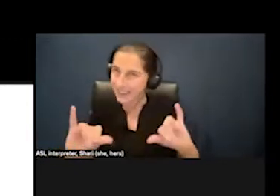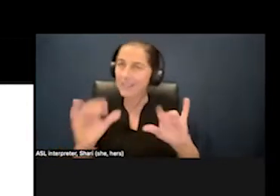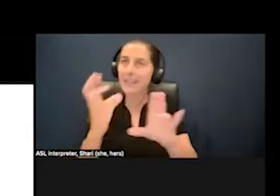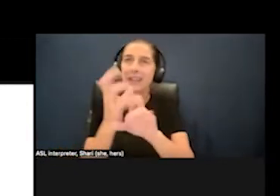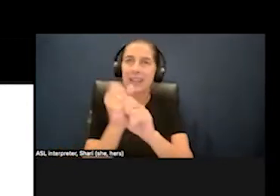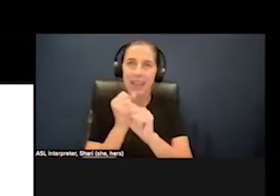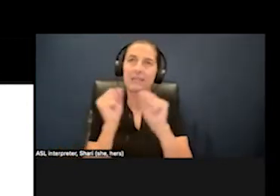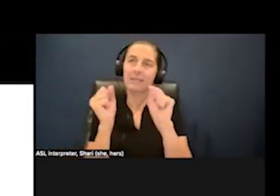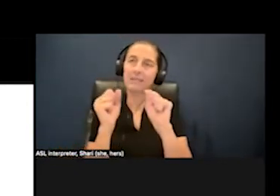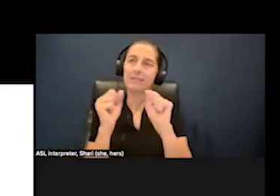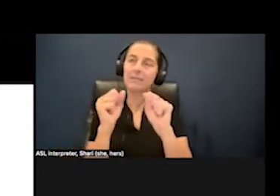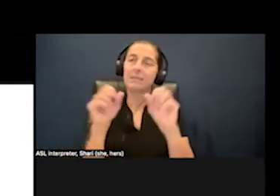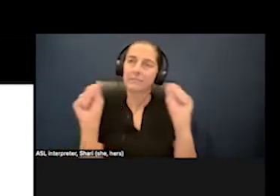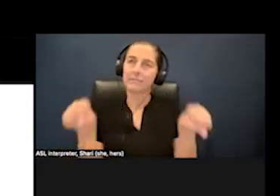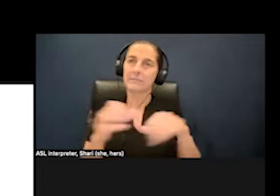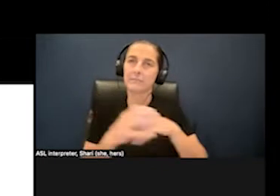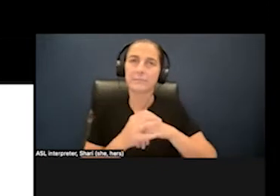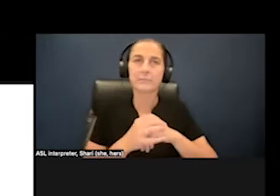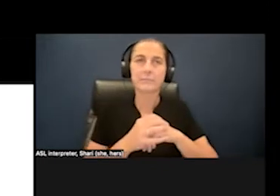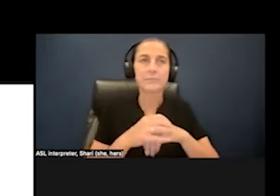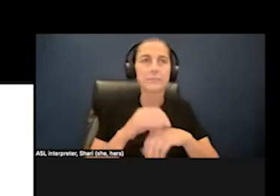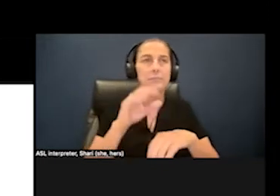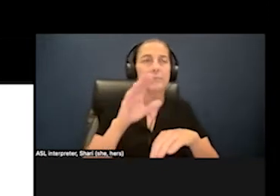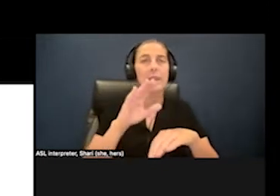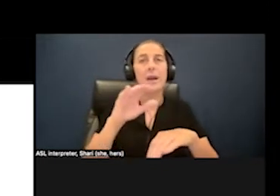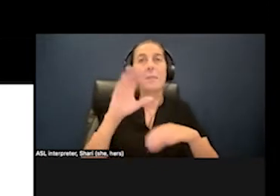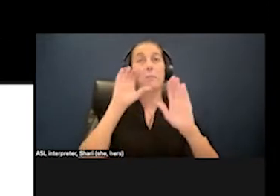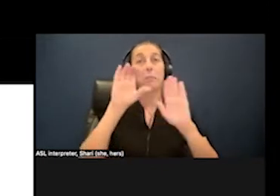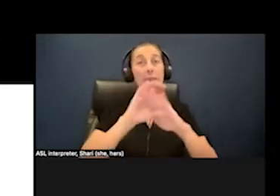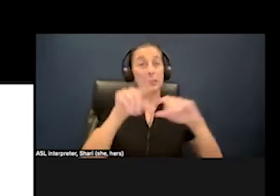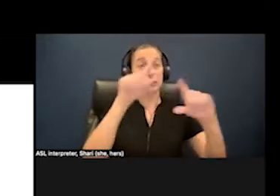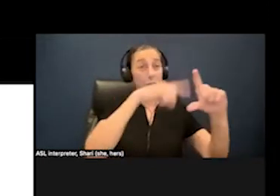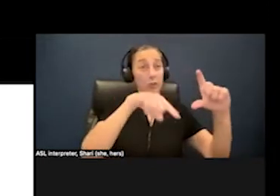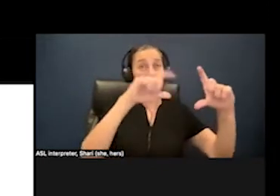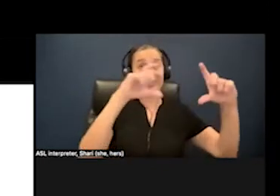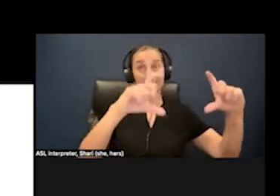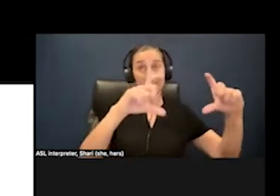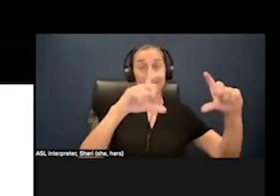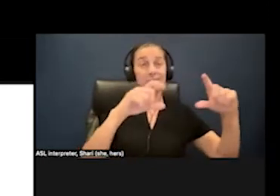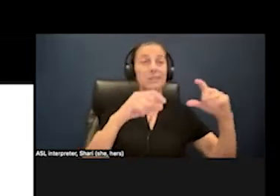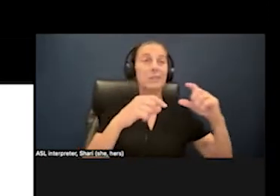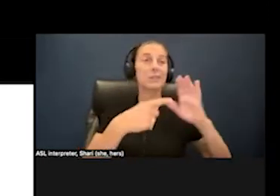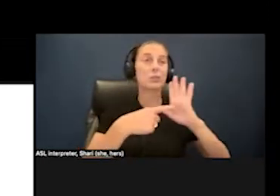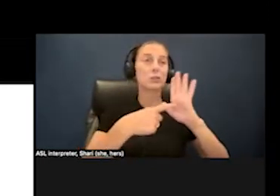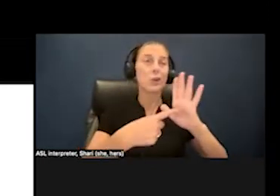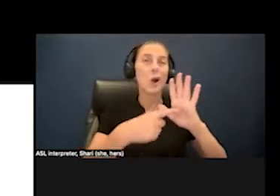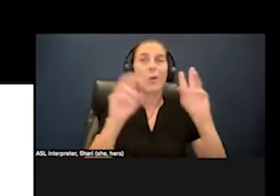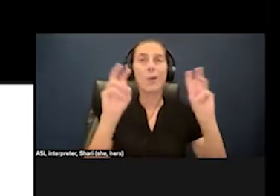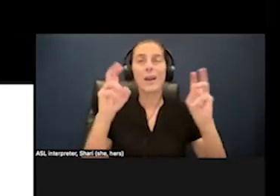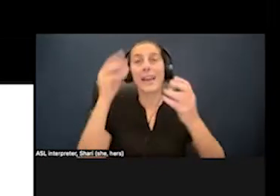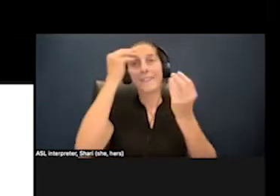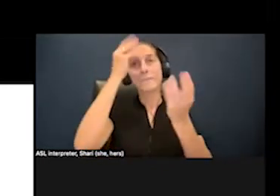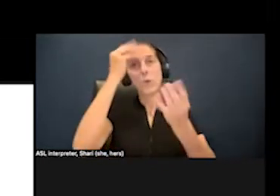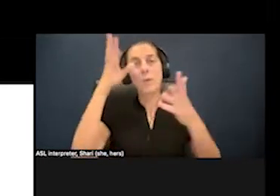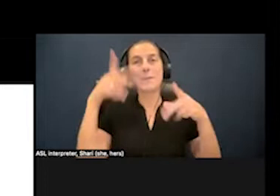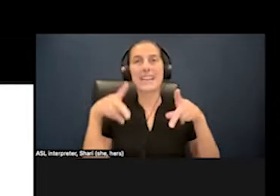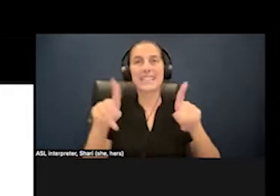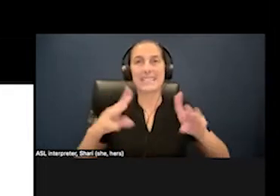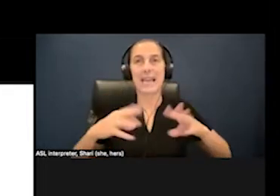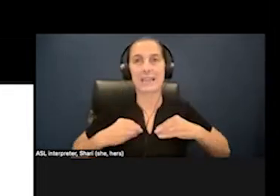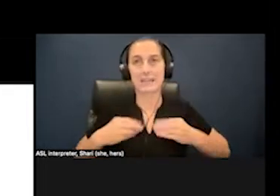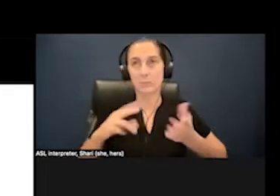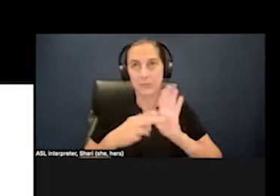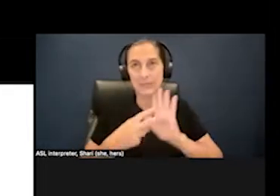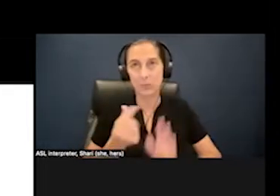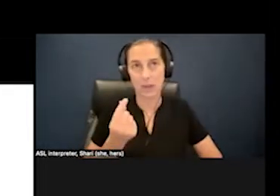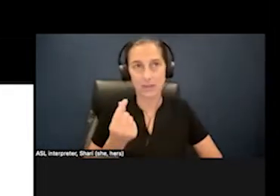a sort of illustration of what informed consent means. It's a sort of blue wheel, and the center says